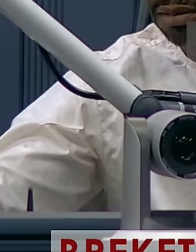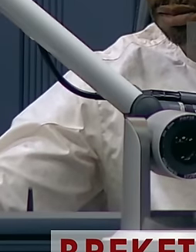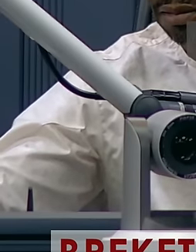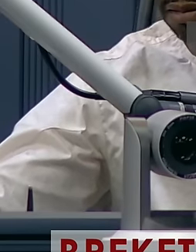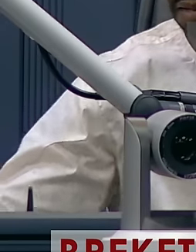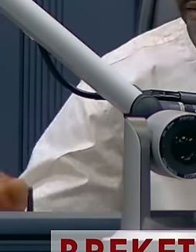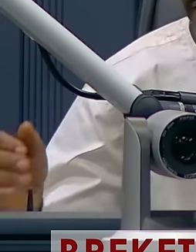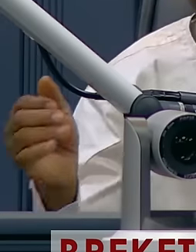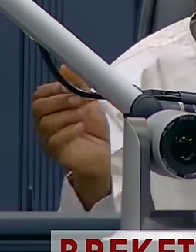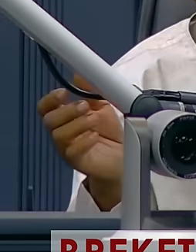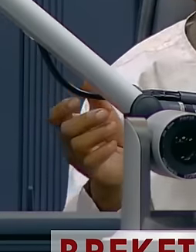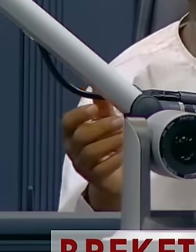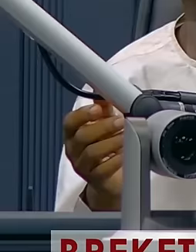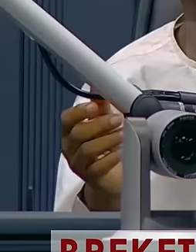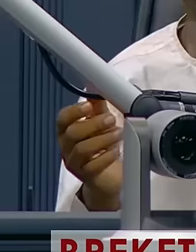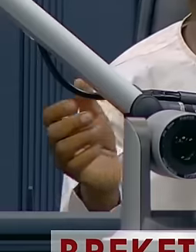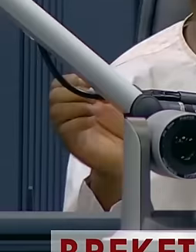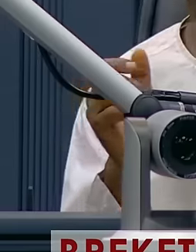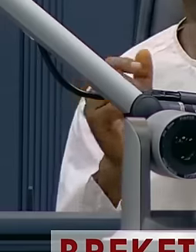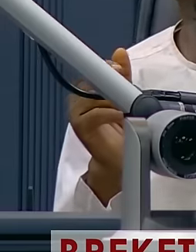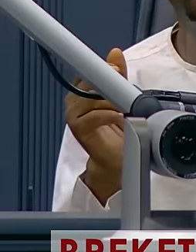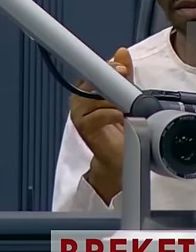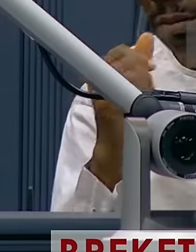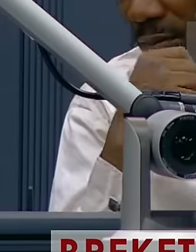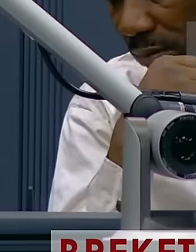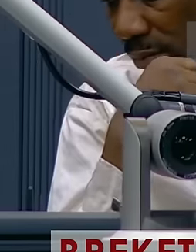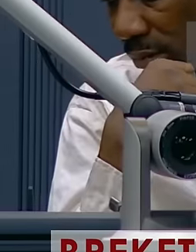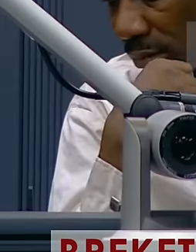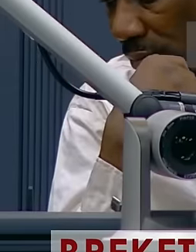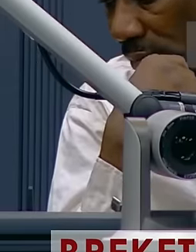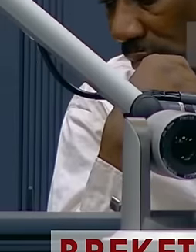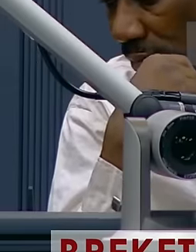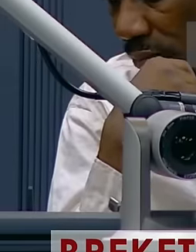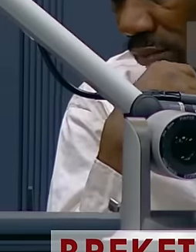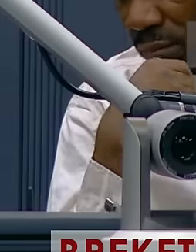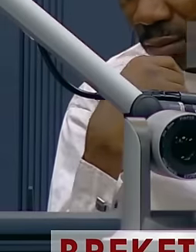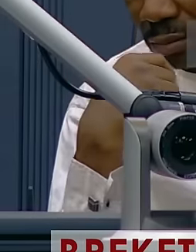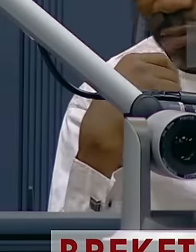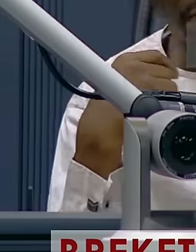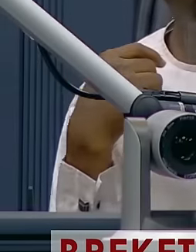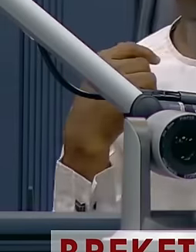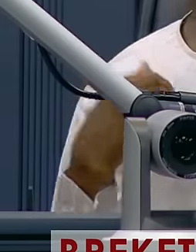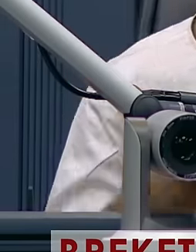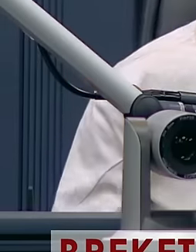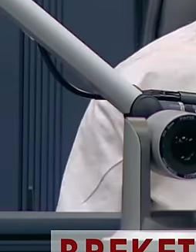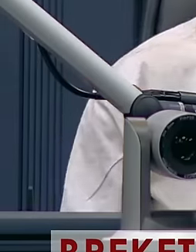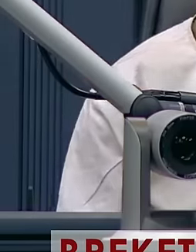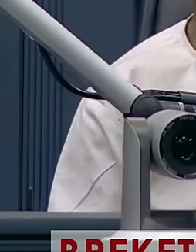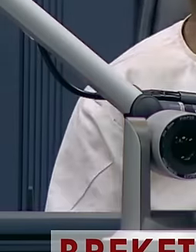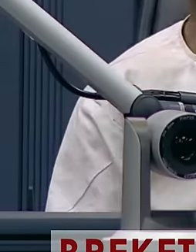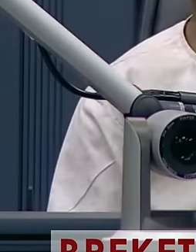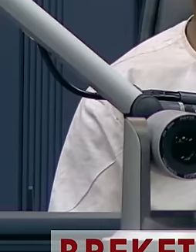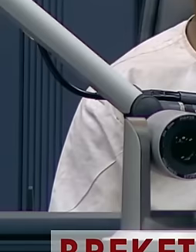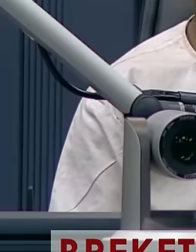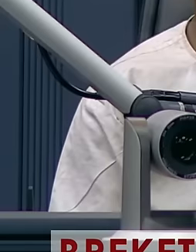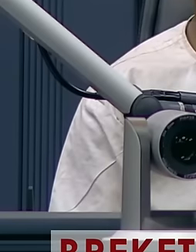like an hotel. So all my mind was that is the place. So I crossed to the other side, the guy said, we are